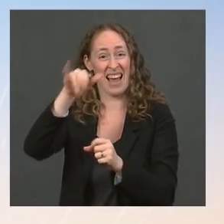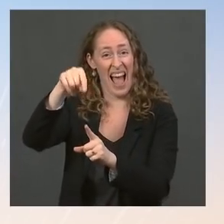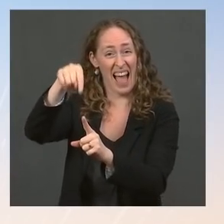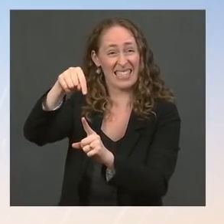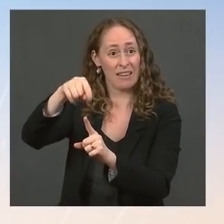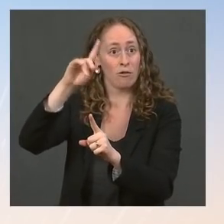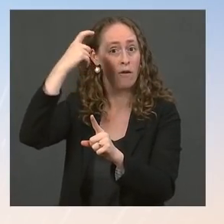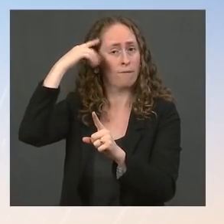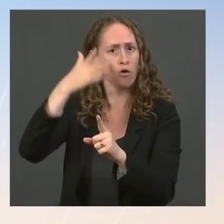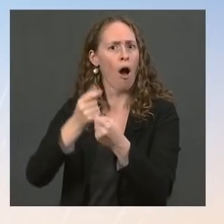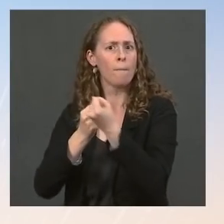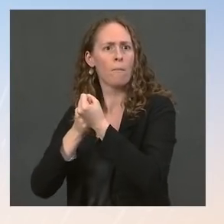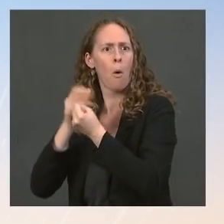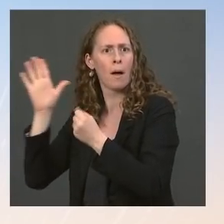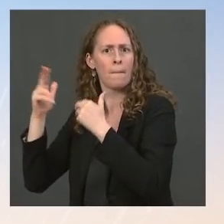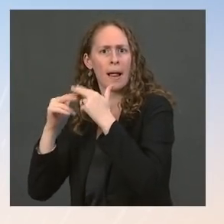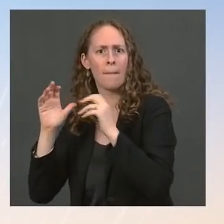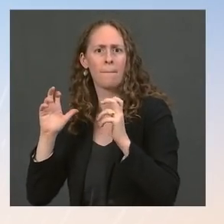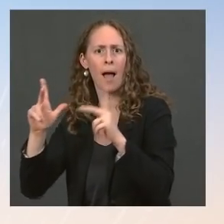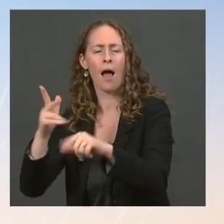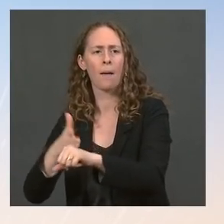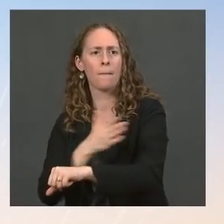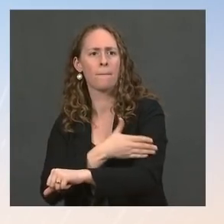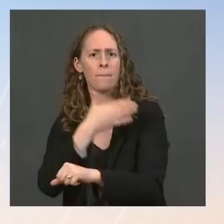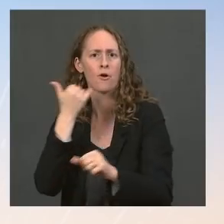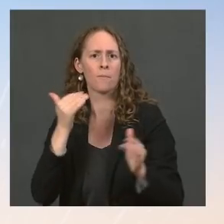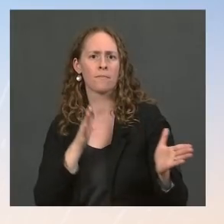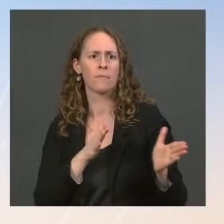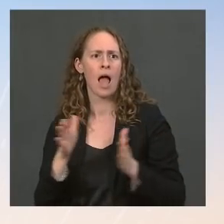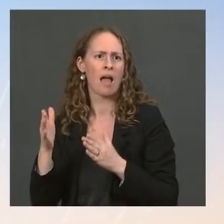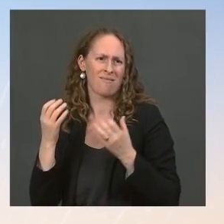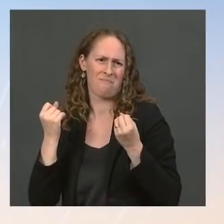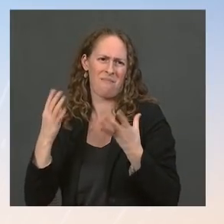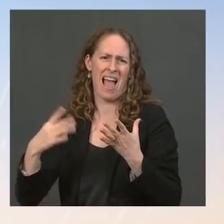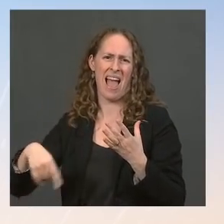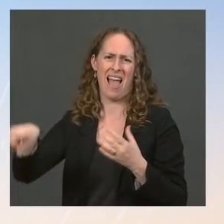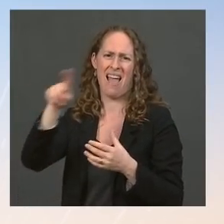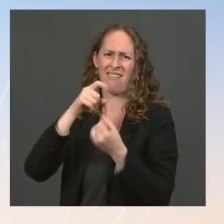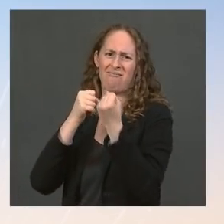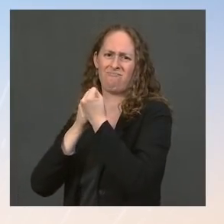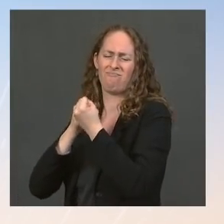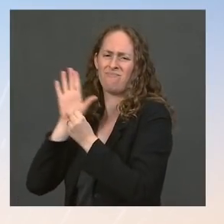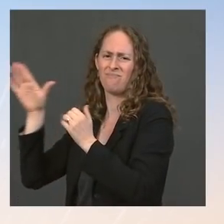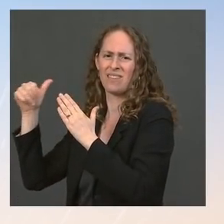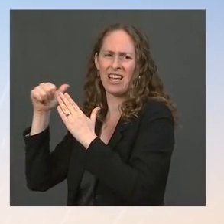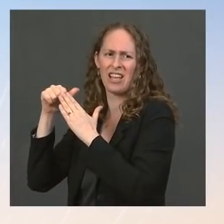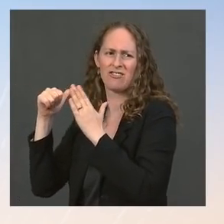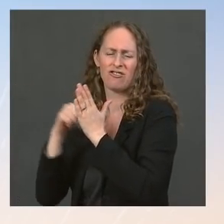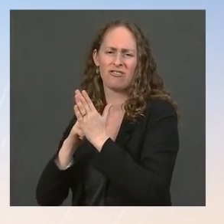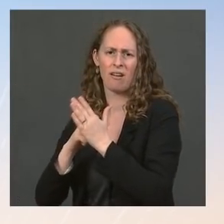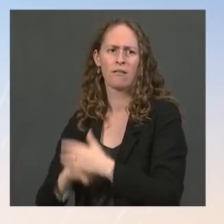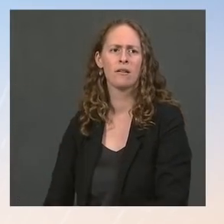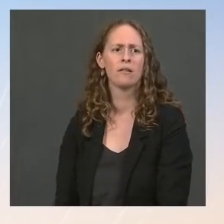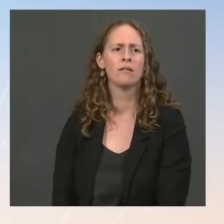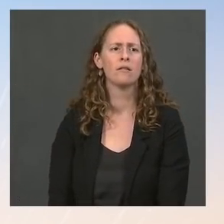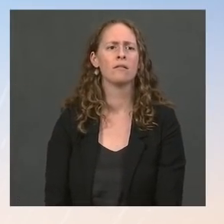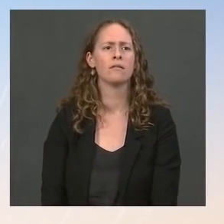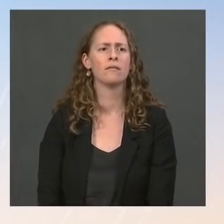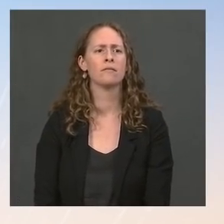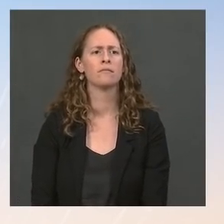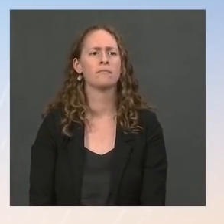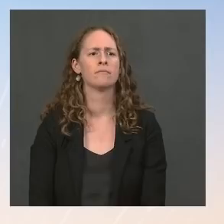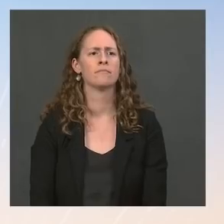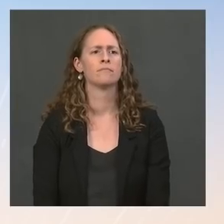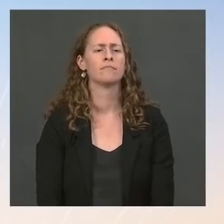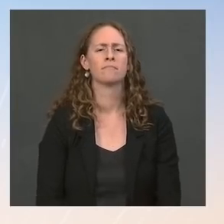So obviously, if people support that agenda, maybe they'll support what Terry McAuliffe is running for, but races